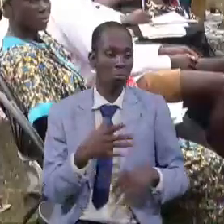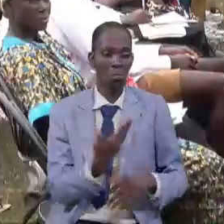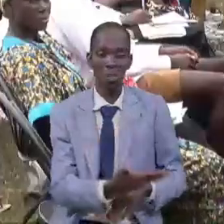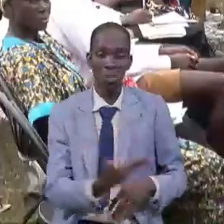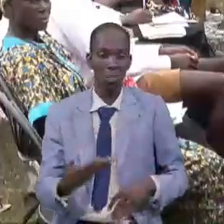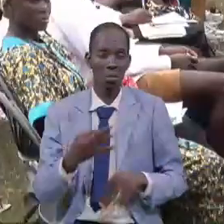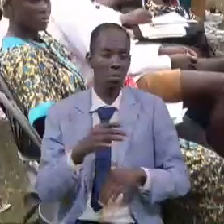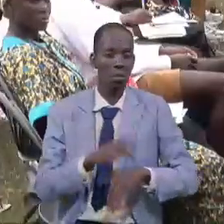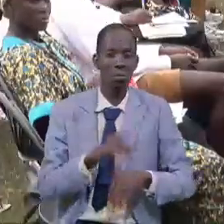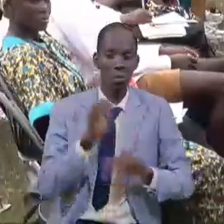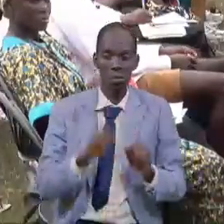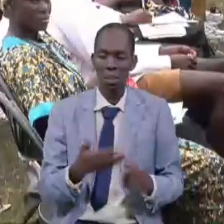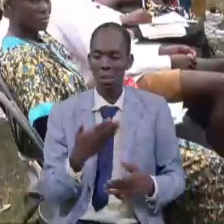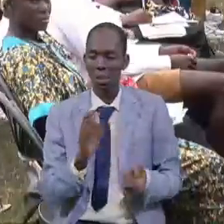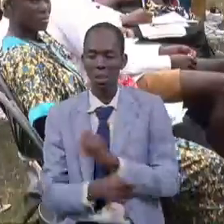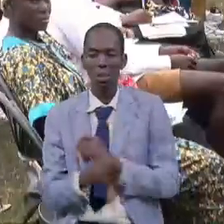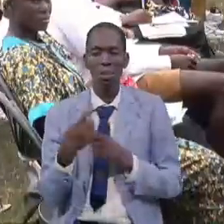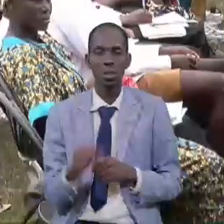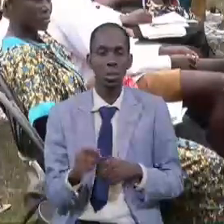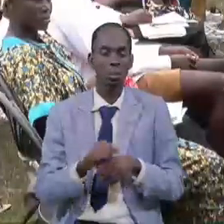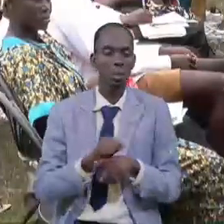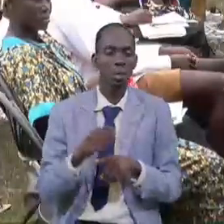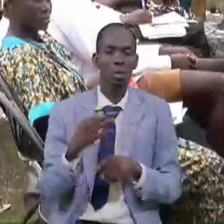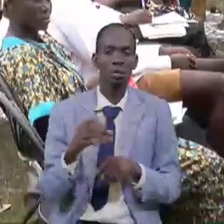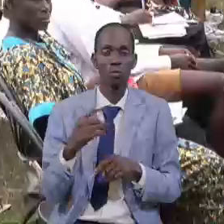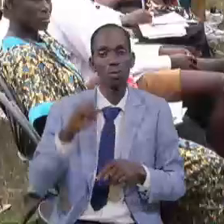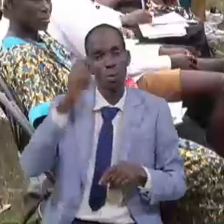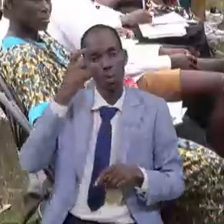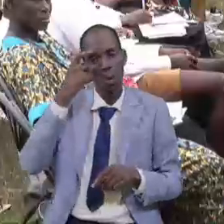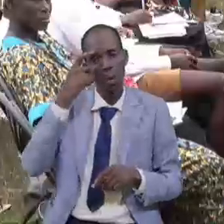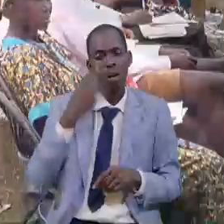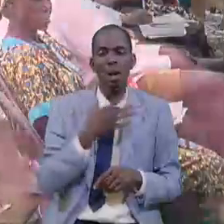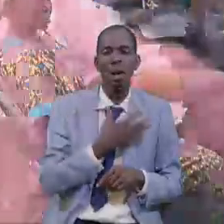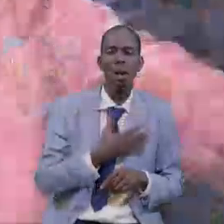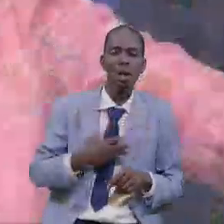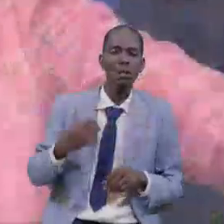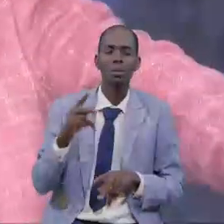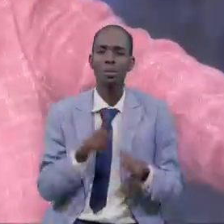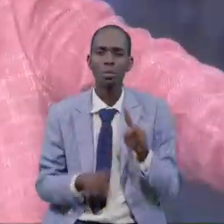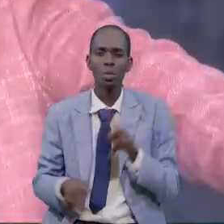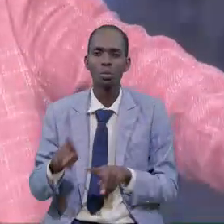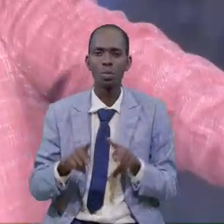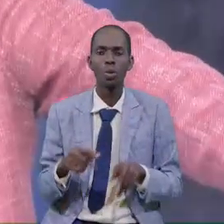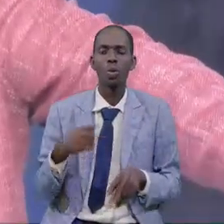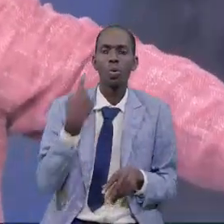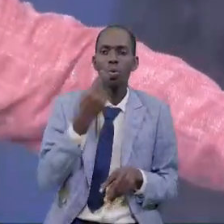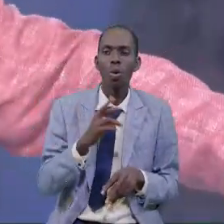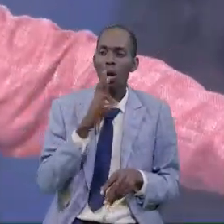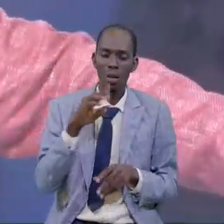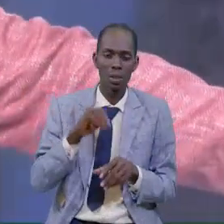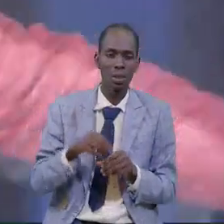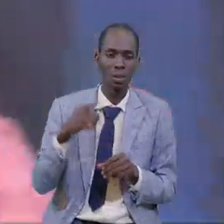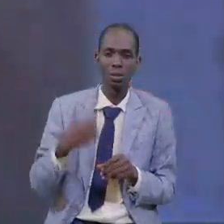change the system, and the people using the infrastructure, they are not changed, what